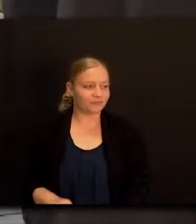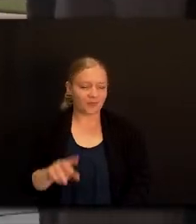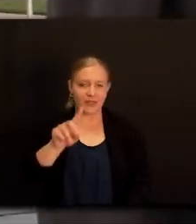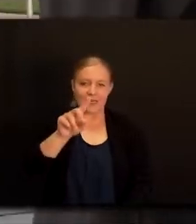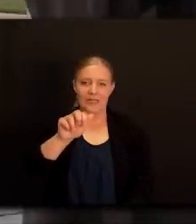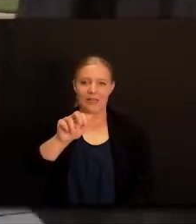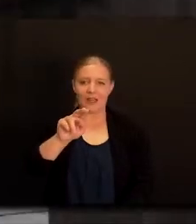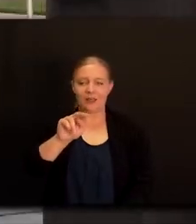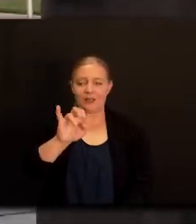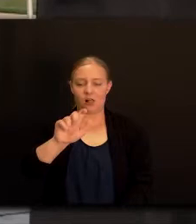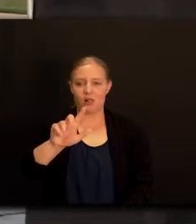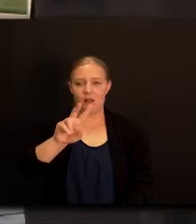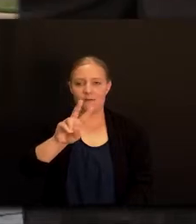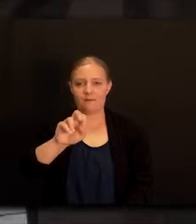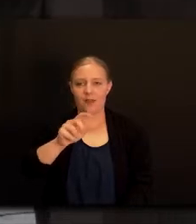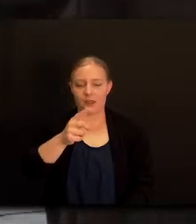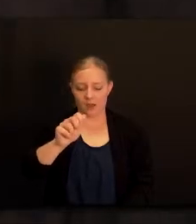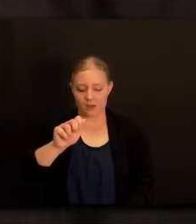Daniel Vega.